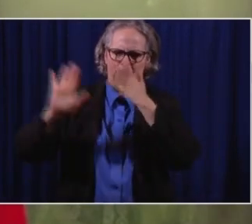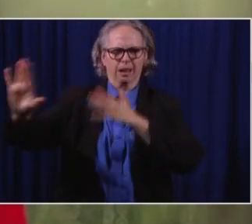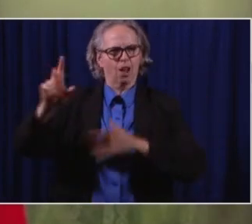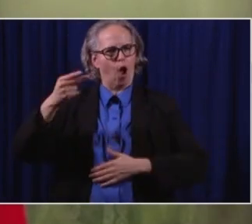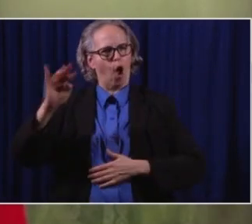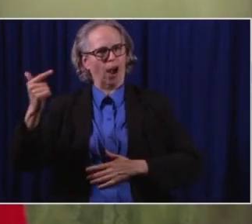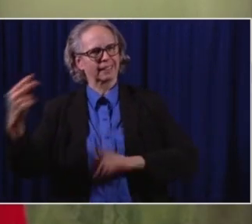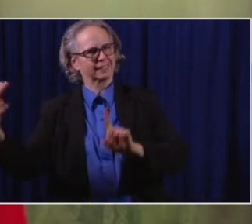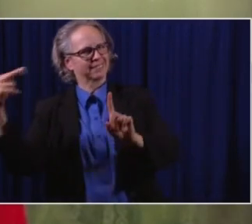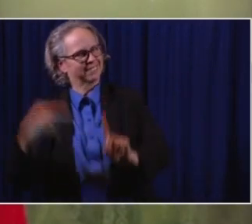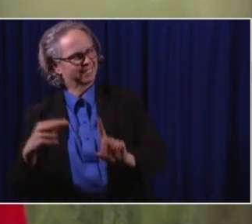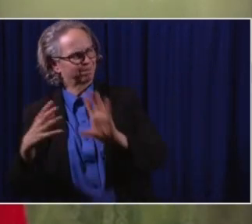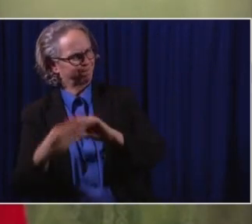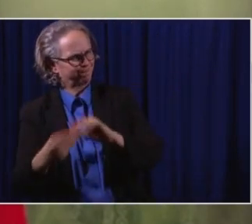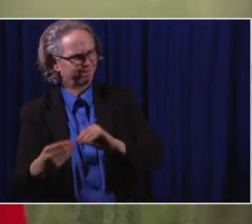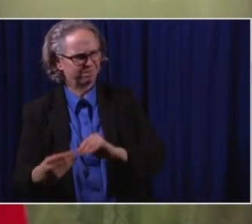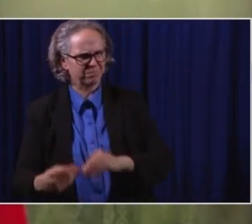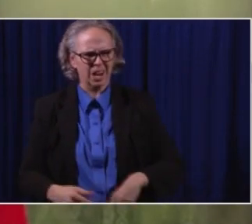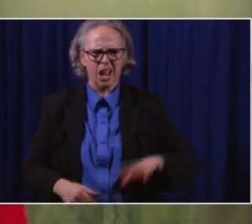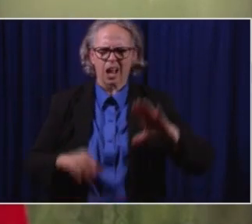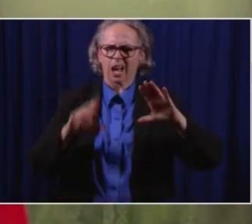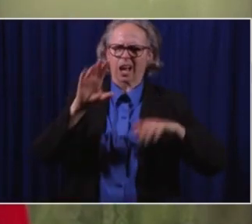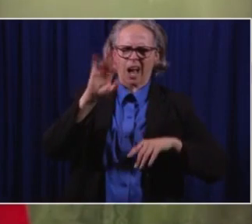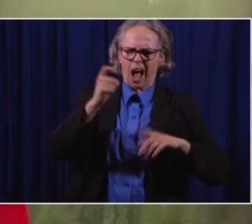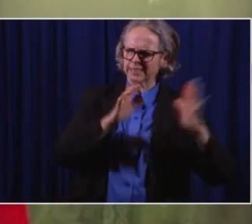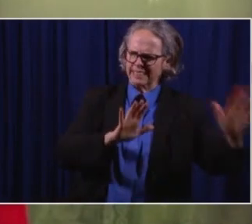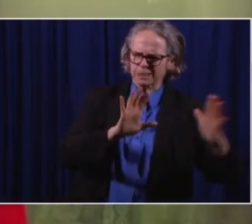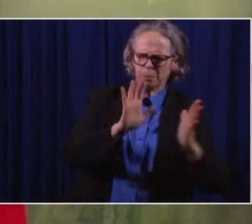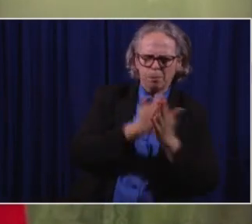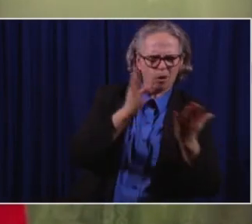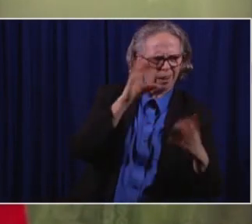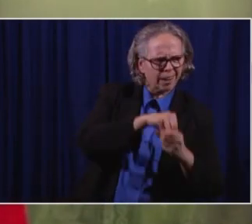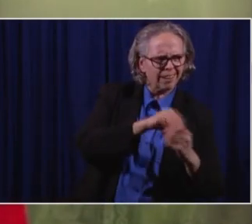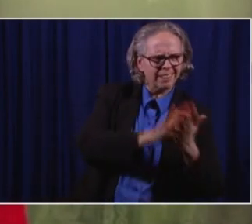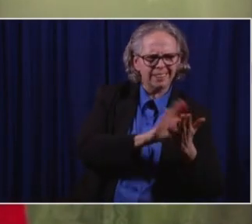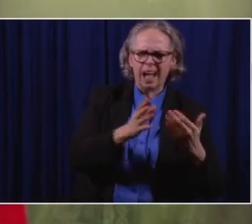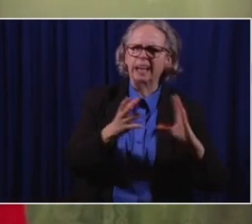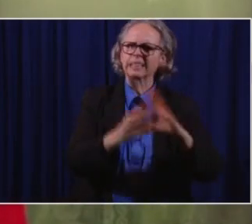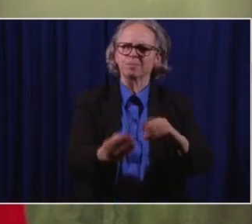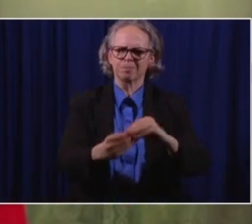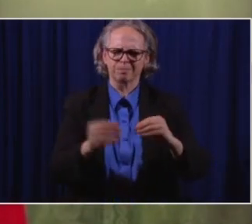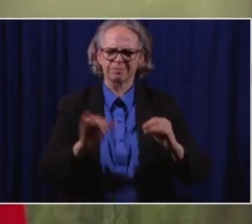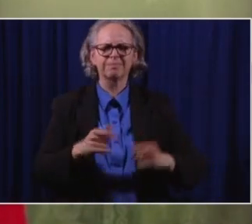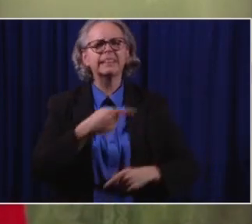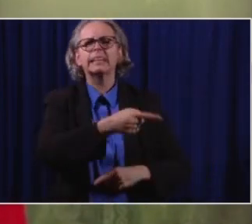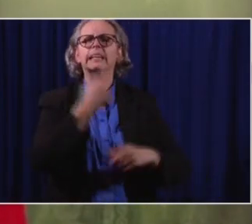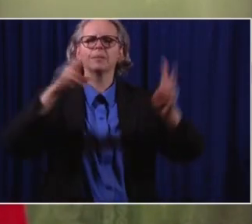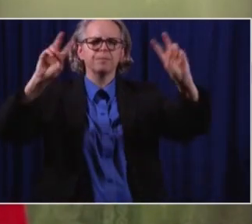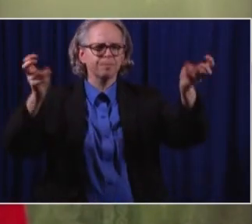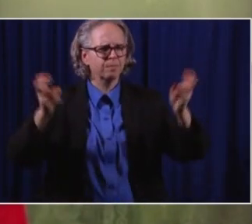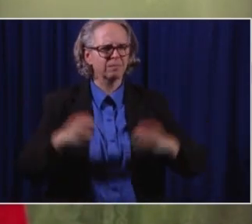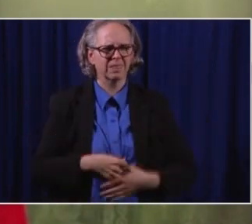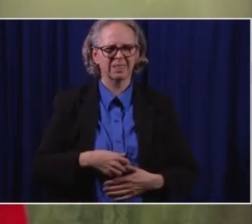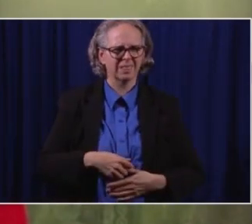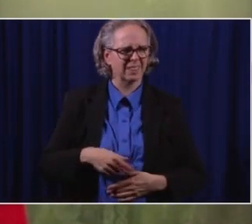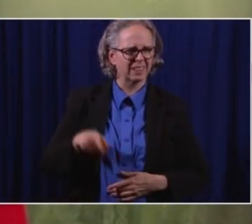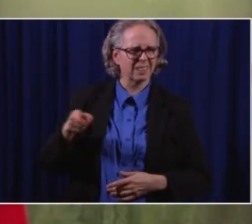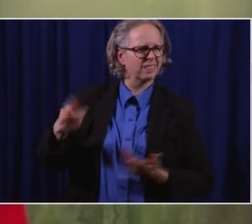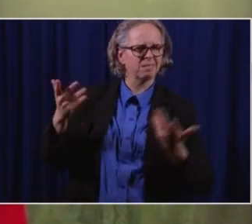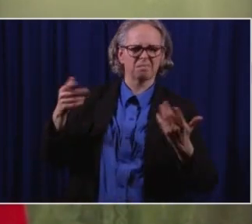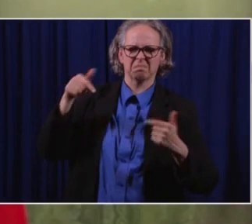And in the book, Cox goes on right after that to say, this was characteristic of Warren G.